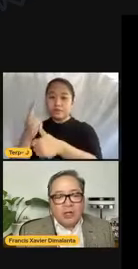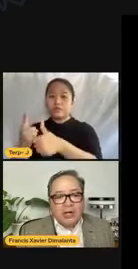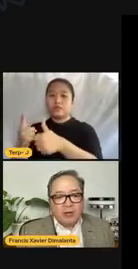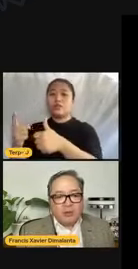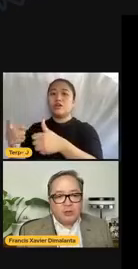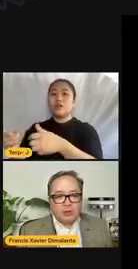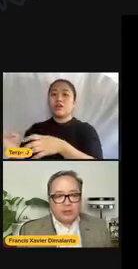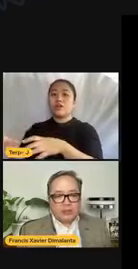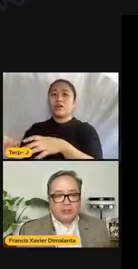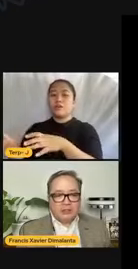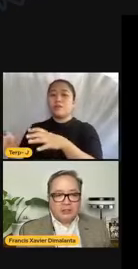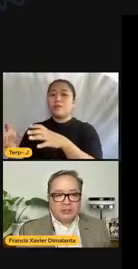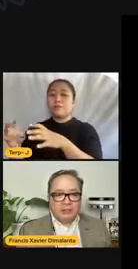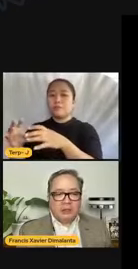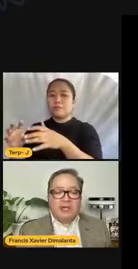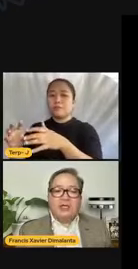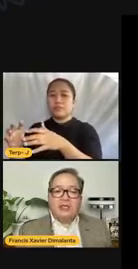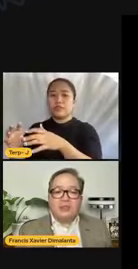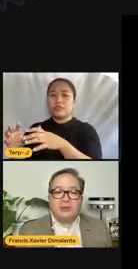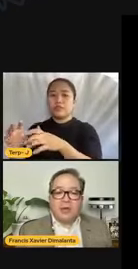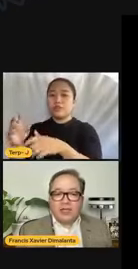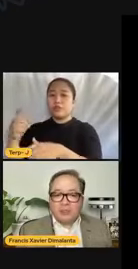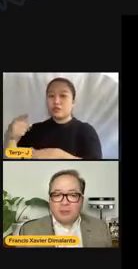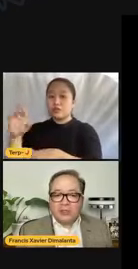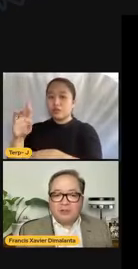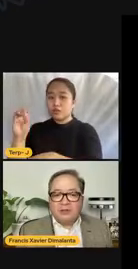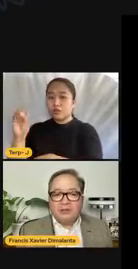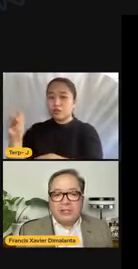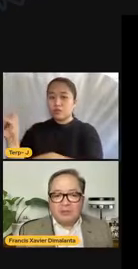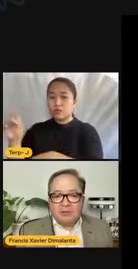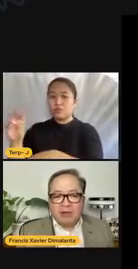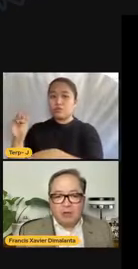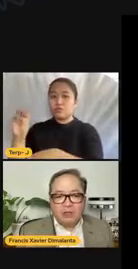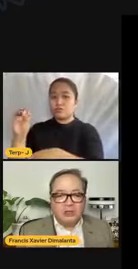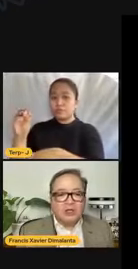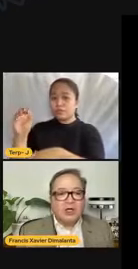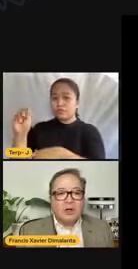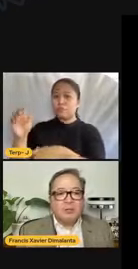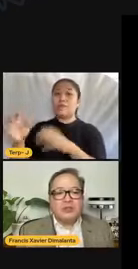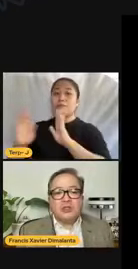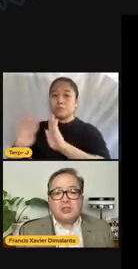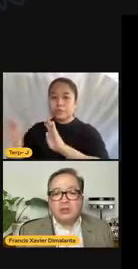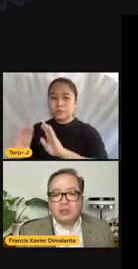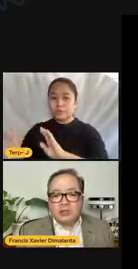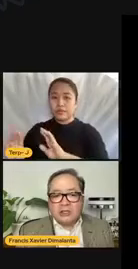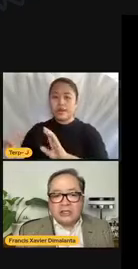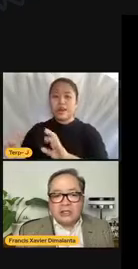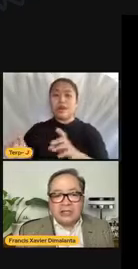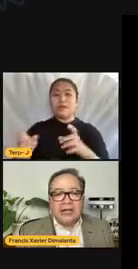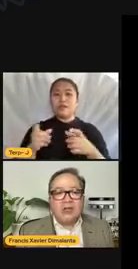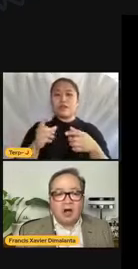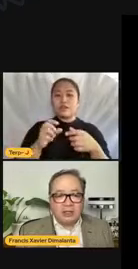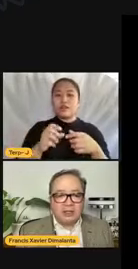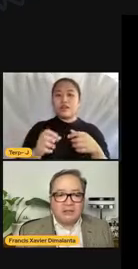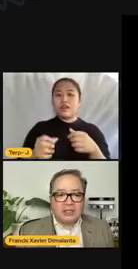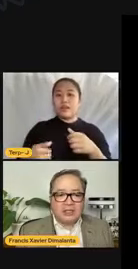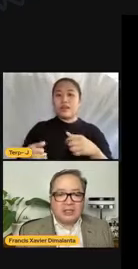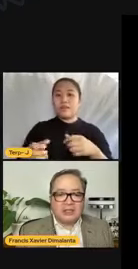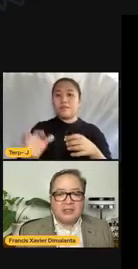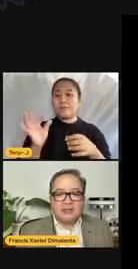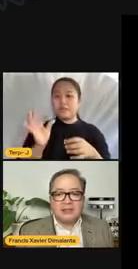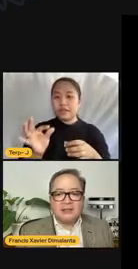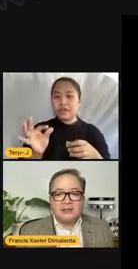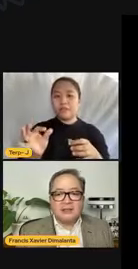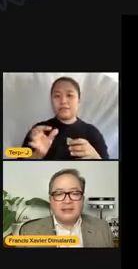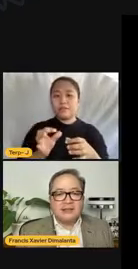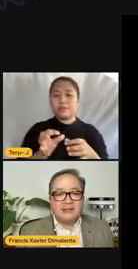motor, language, which is separated into expressive and receptive language, personal social skills, and cognitive